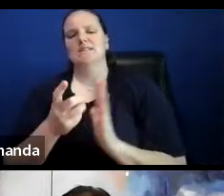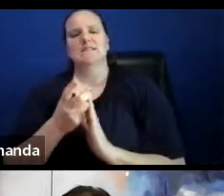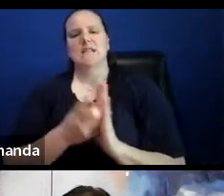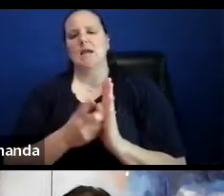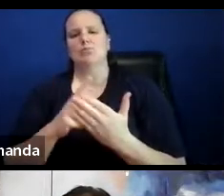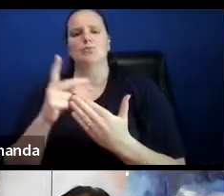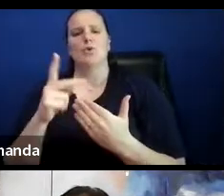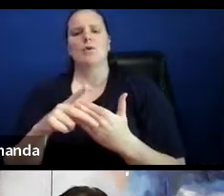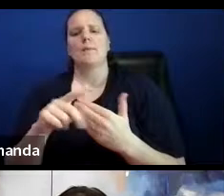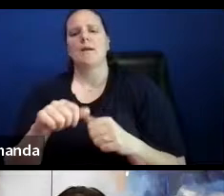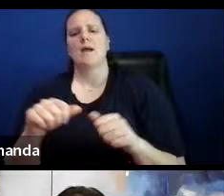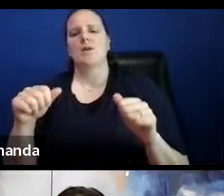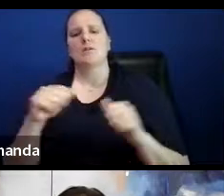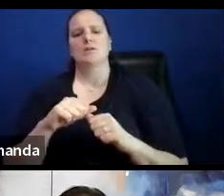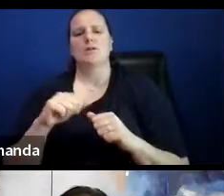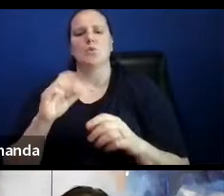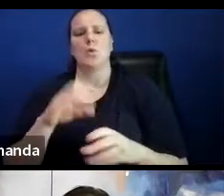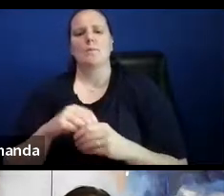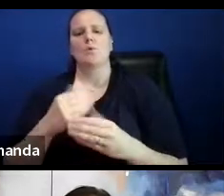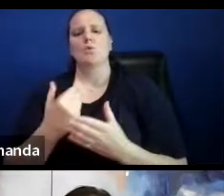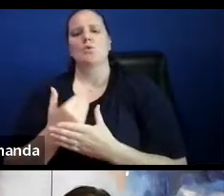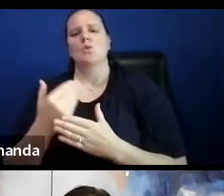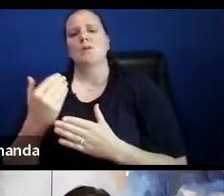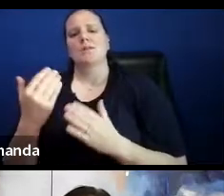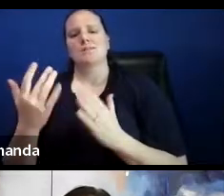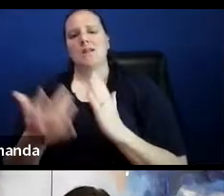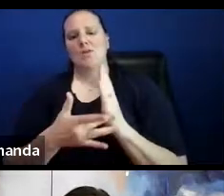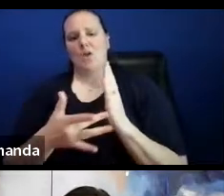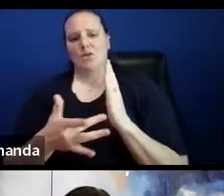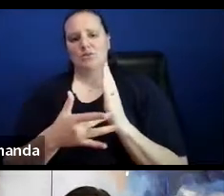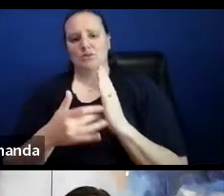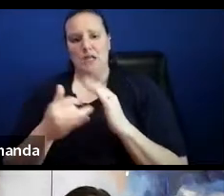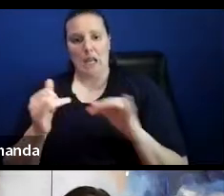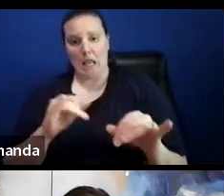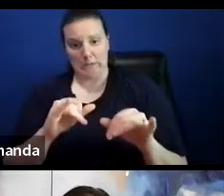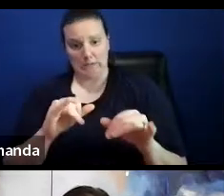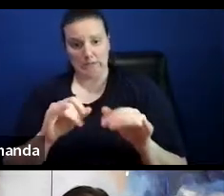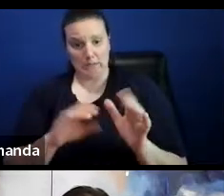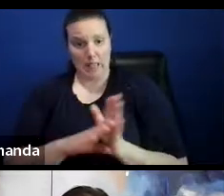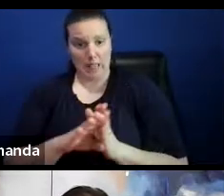area and incorporate new technology as it is developed.